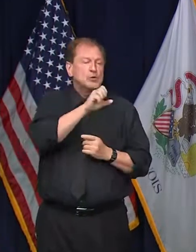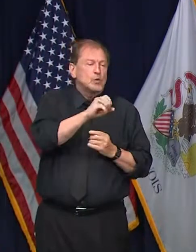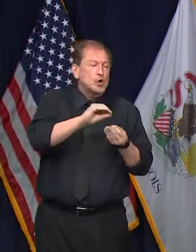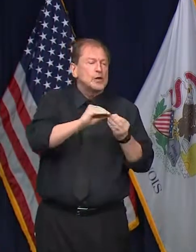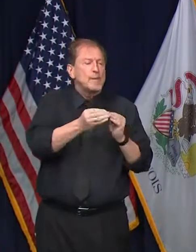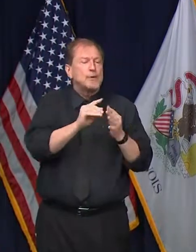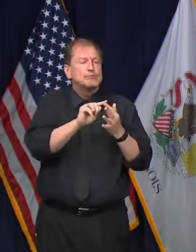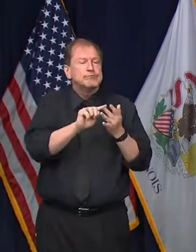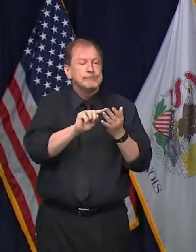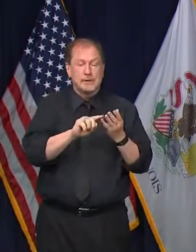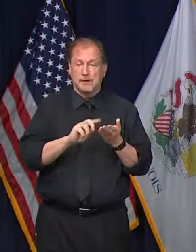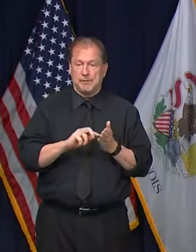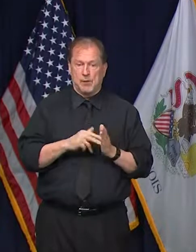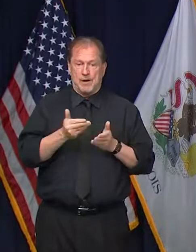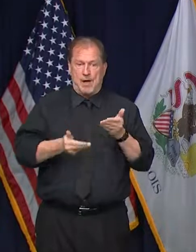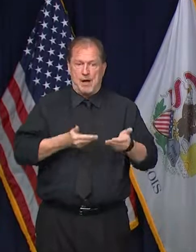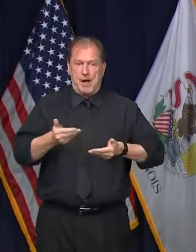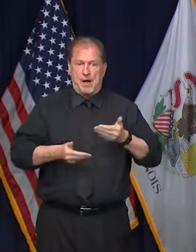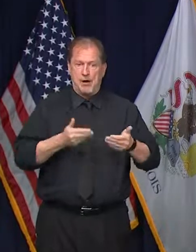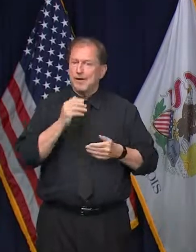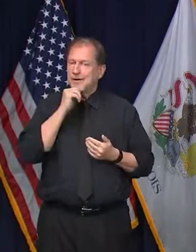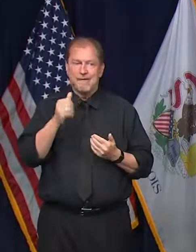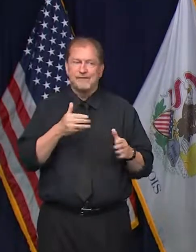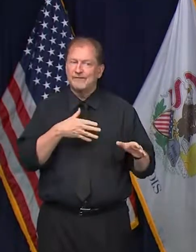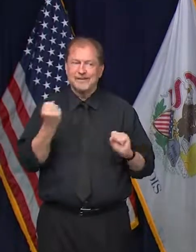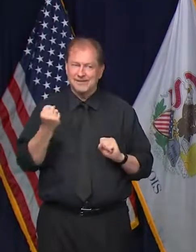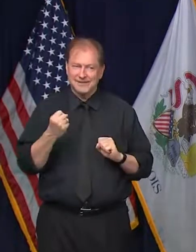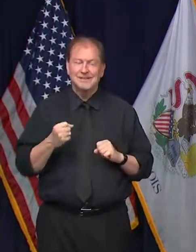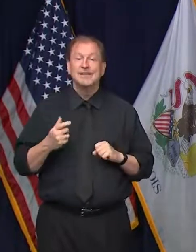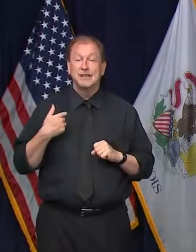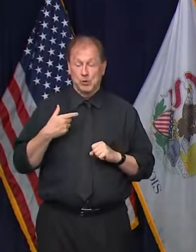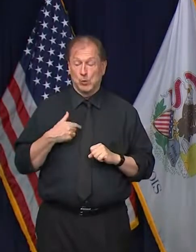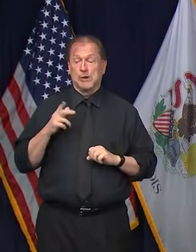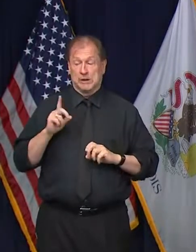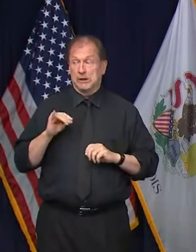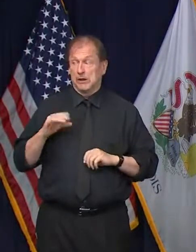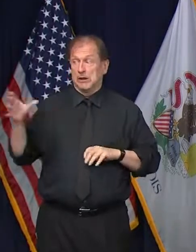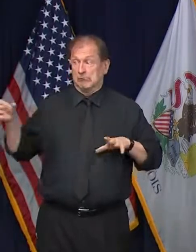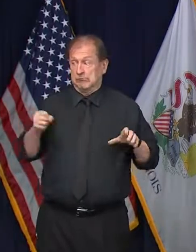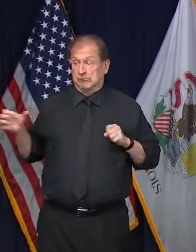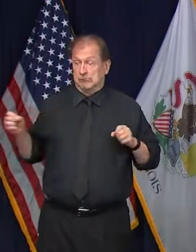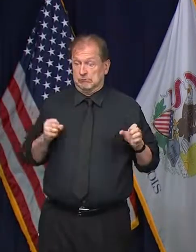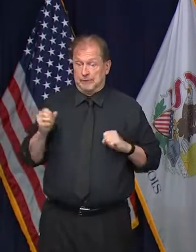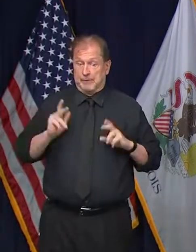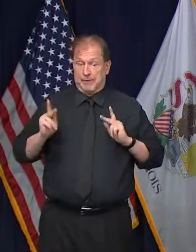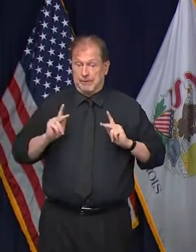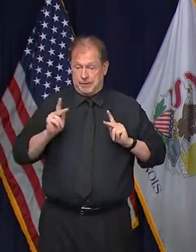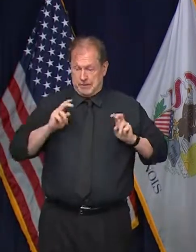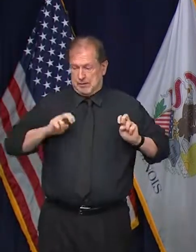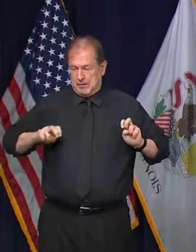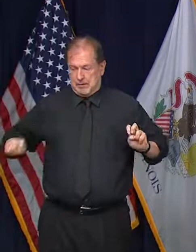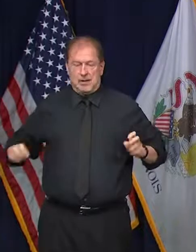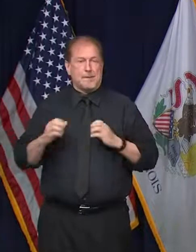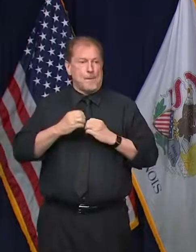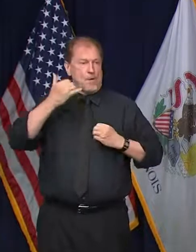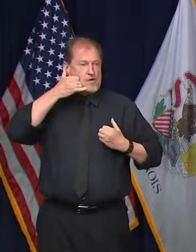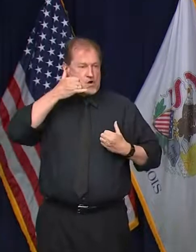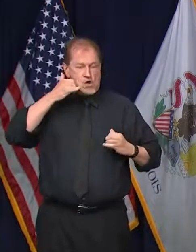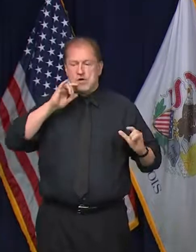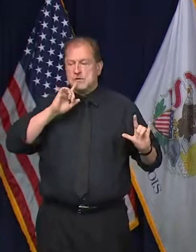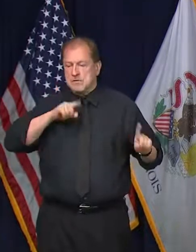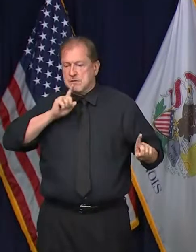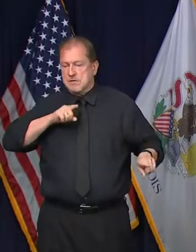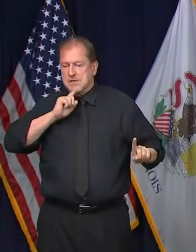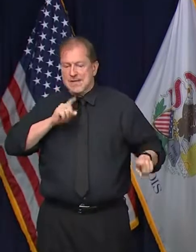grow that very modestly. We brought everybody that we could to the front line to answer phones. We've expanded the number of phone lines, put new